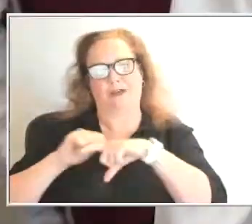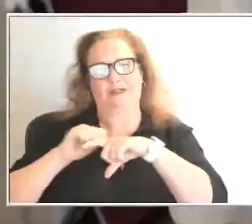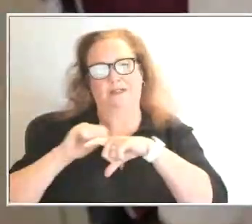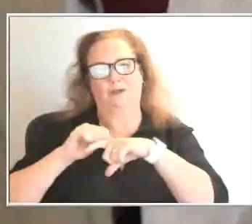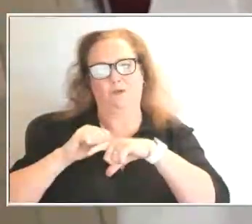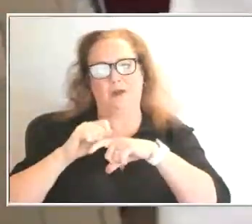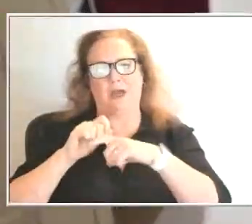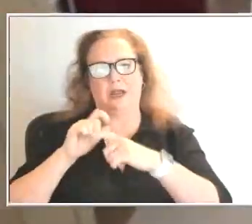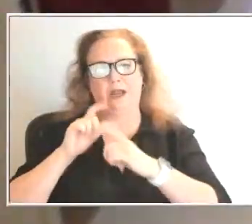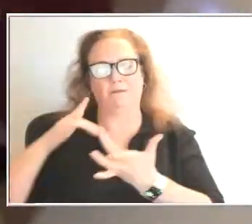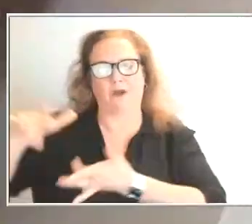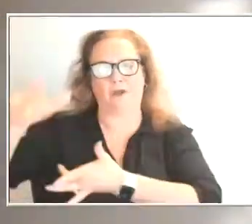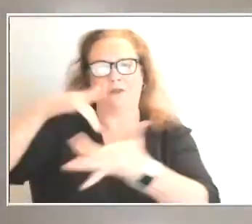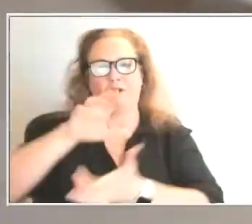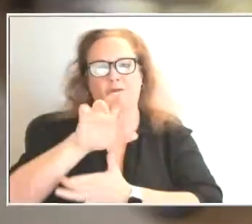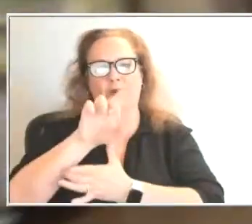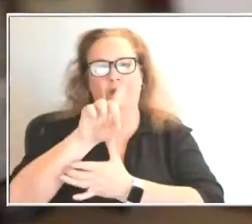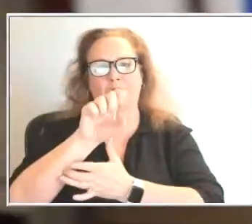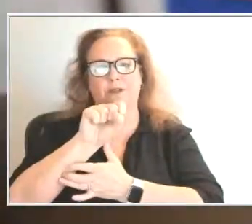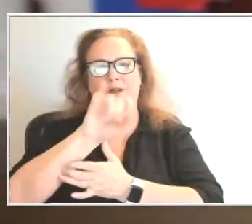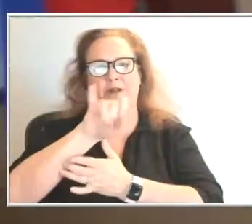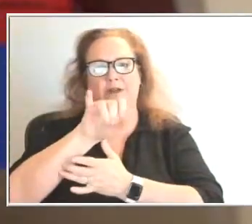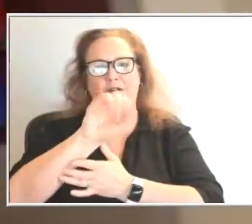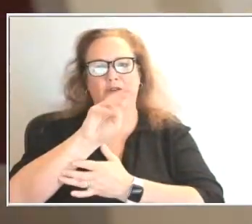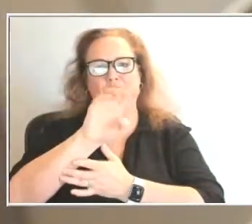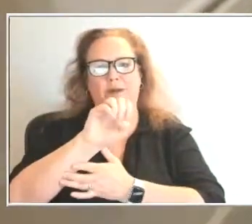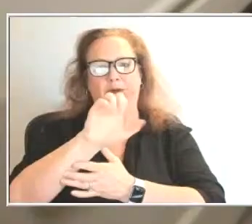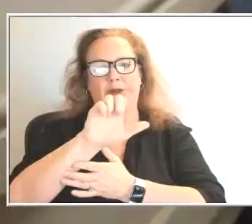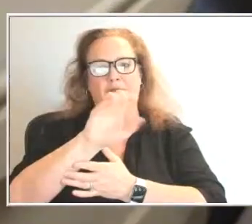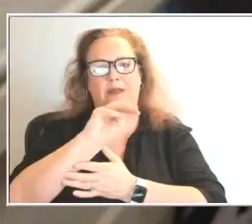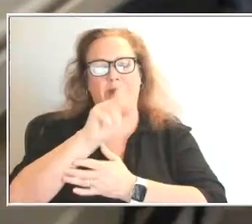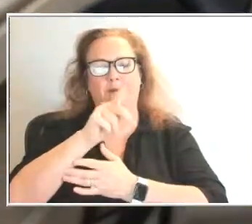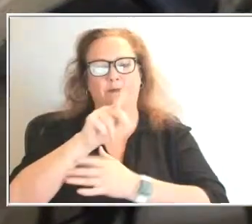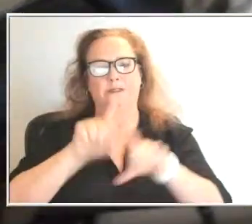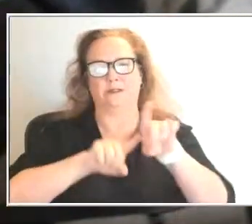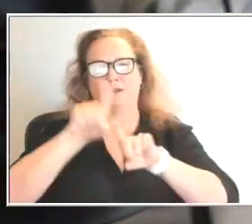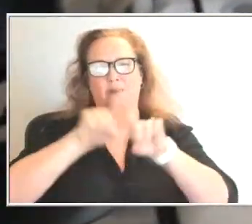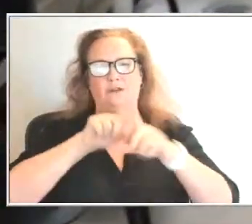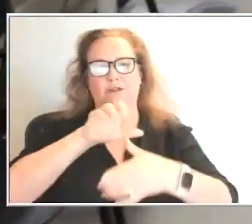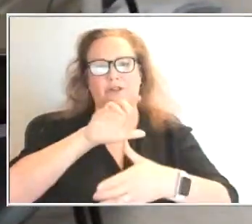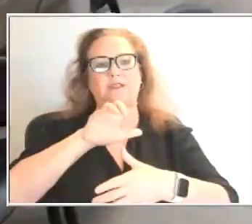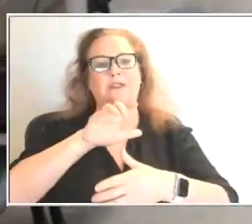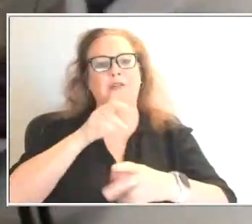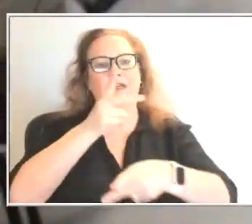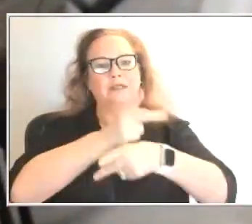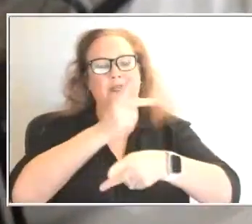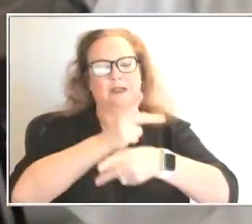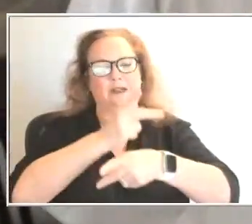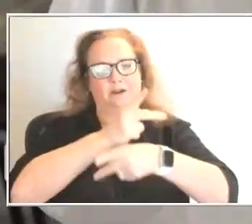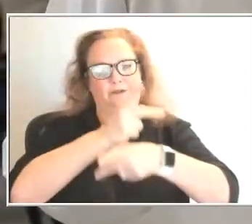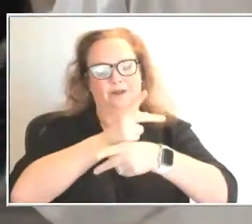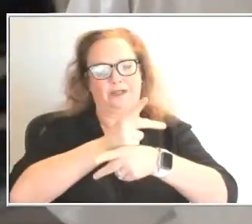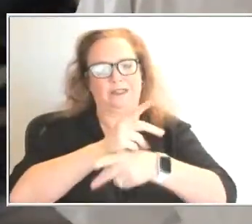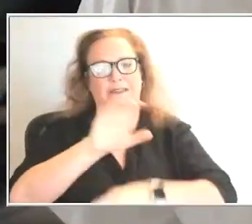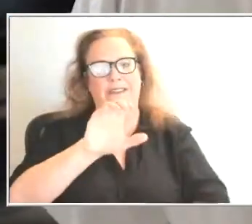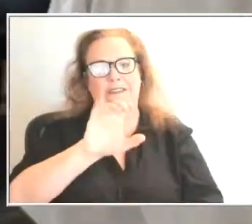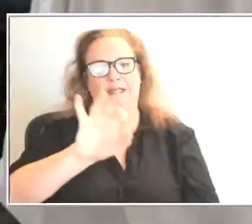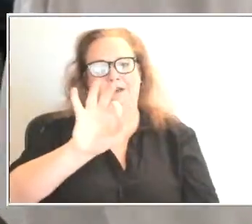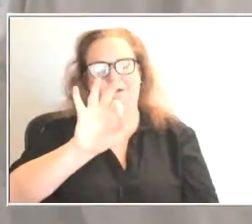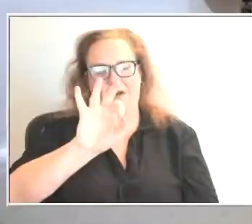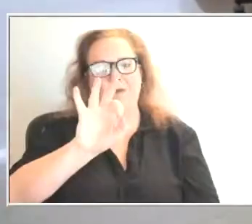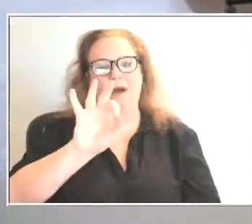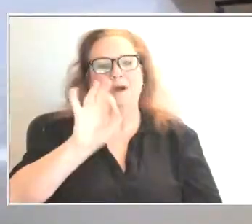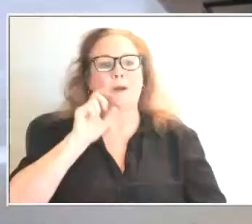rounds, Jamie Clam is a star. She is a nurse practitioner who is caring for cystic fibrosis patients here on the inpatient side of our health